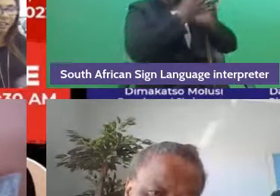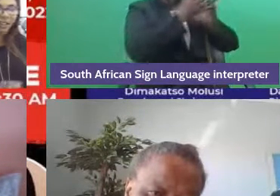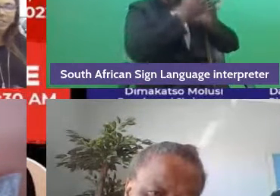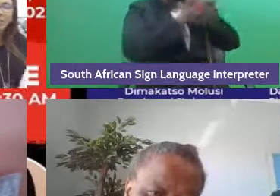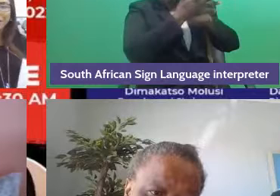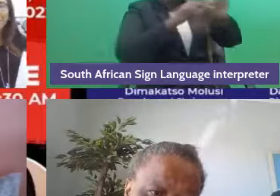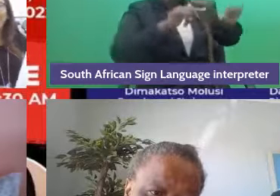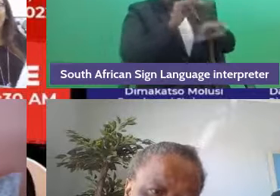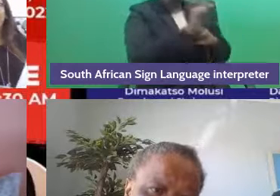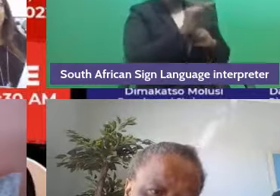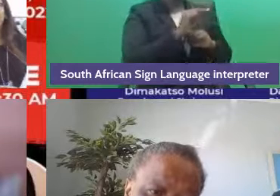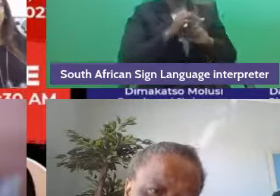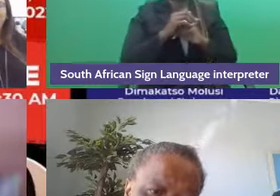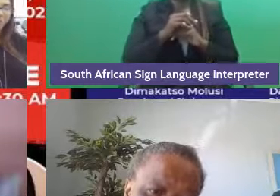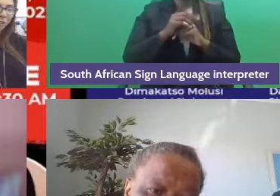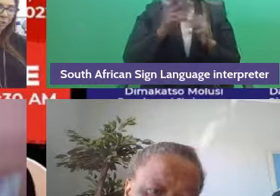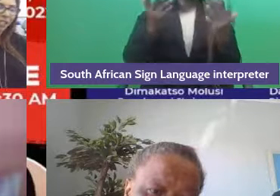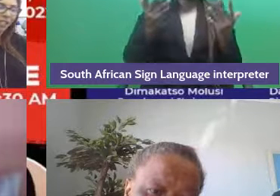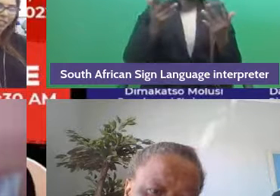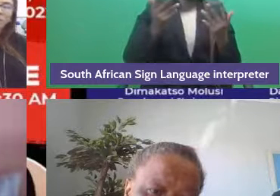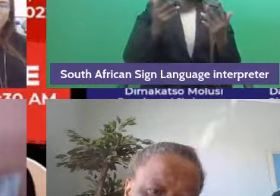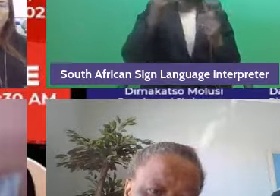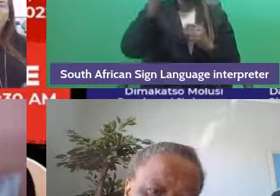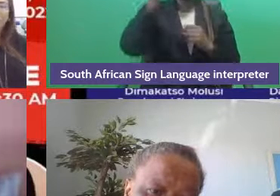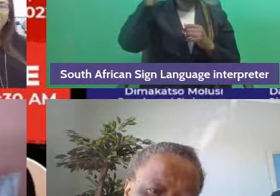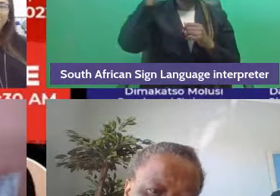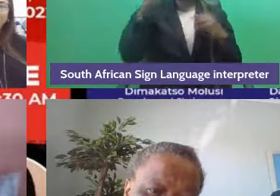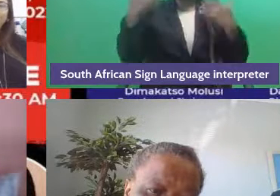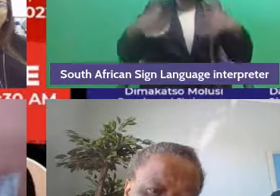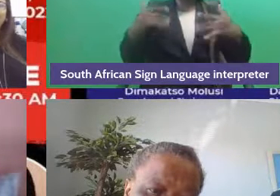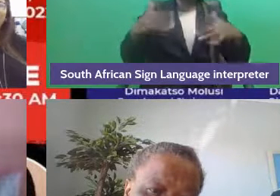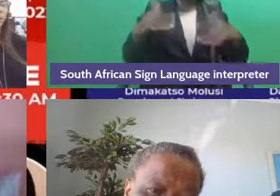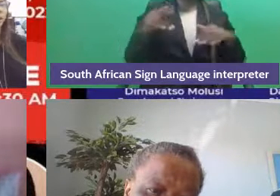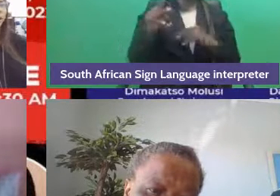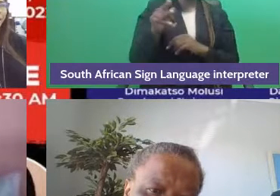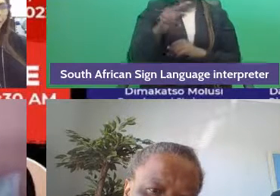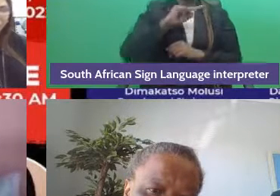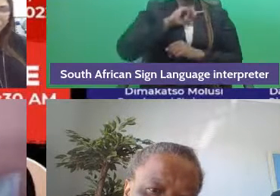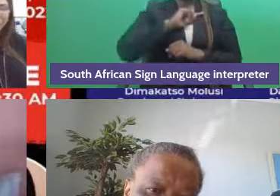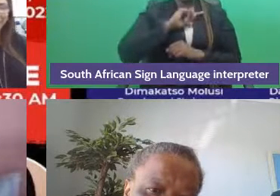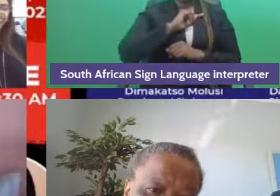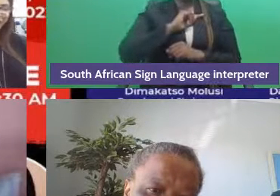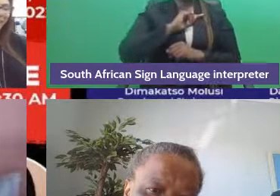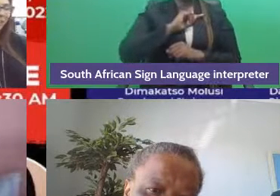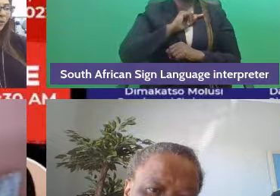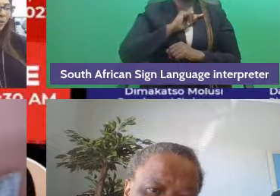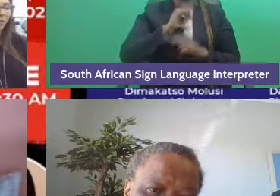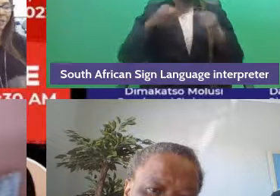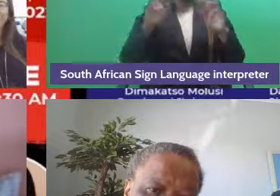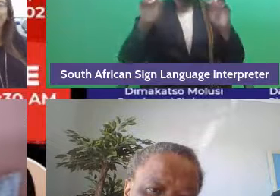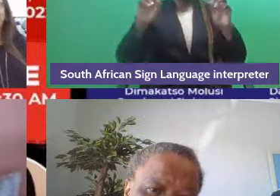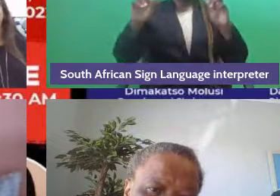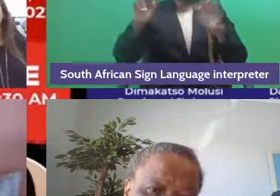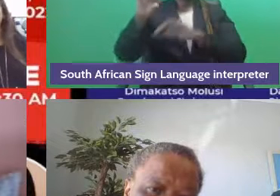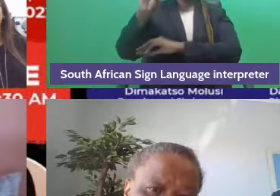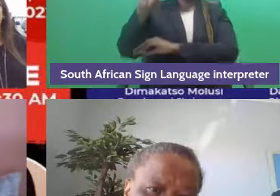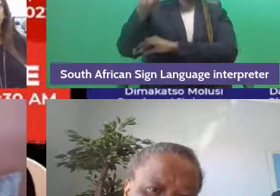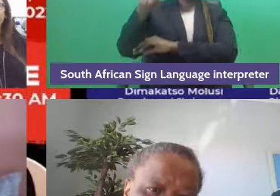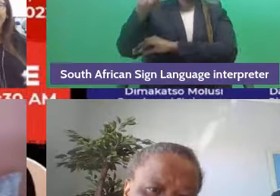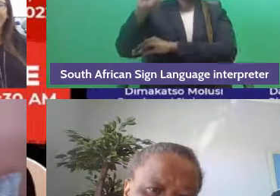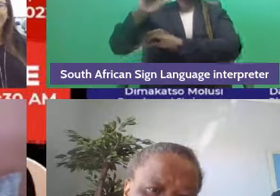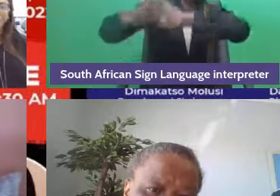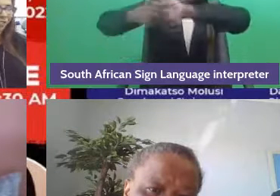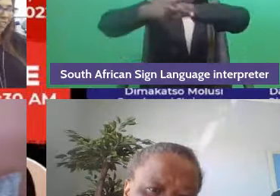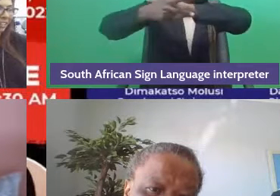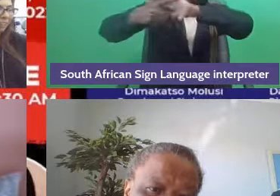have. So that's quite a radical thought process, something to ponder, especially as we are hopeful that sign language will be the next official